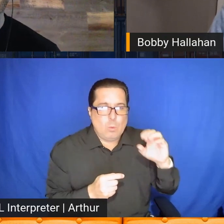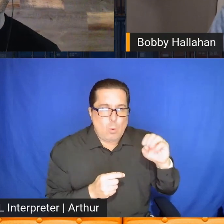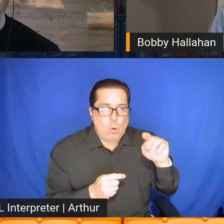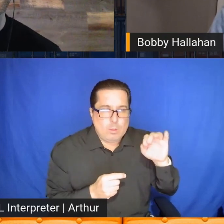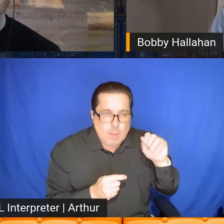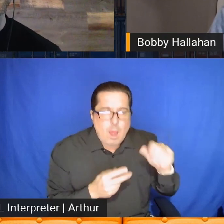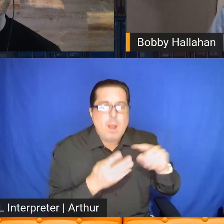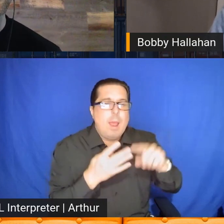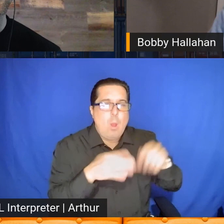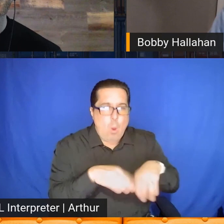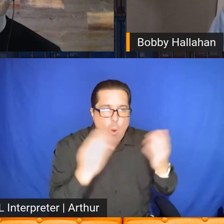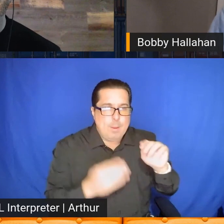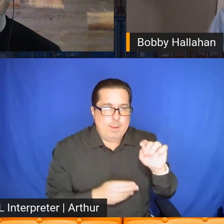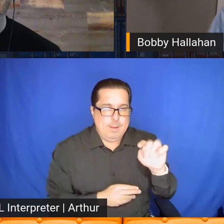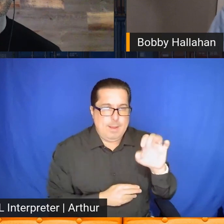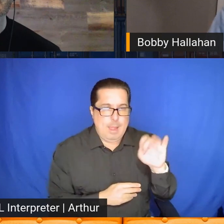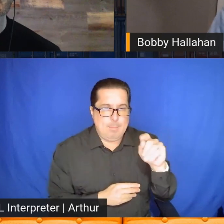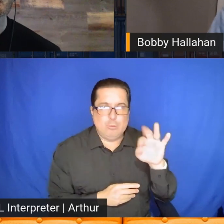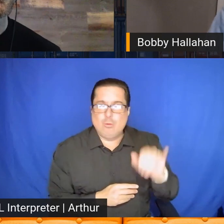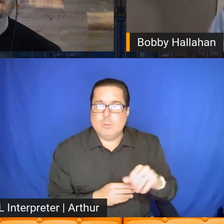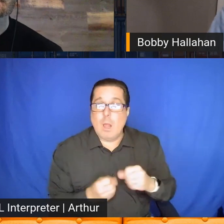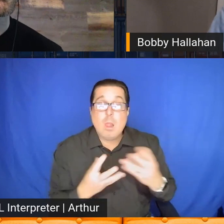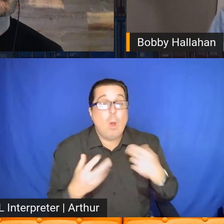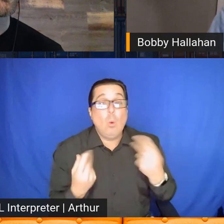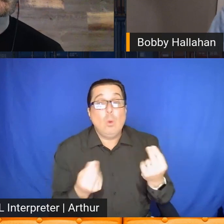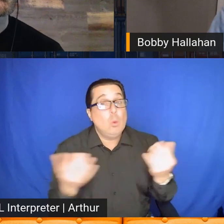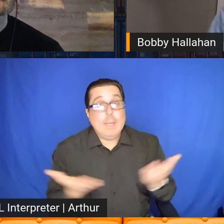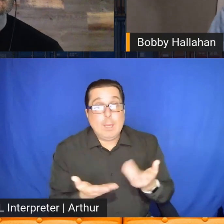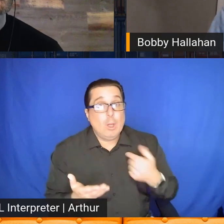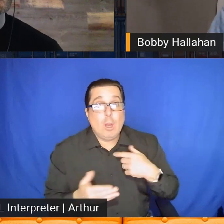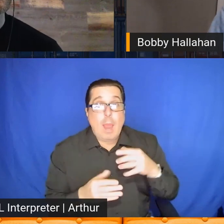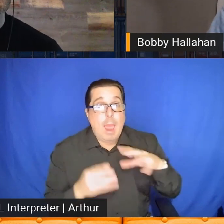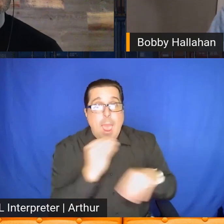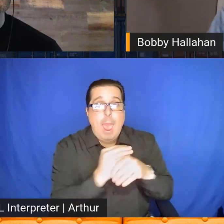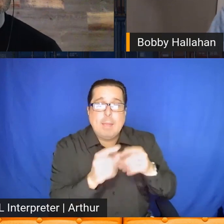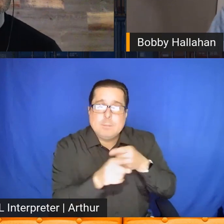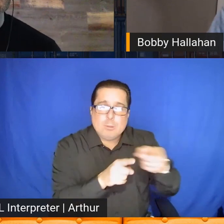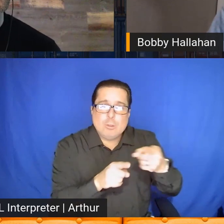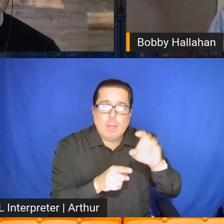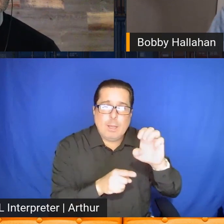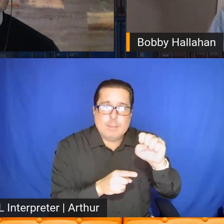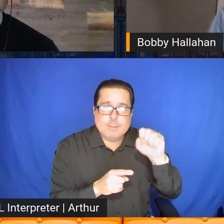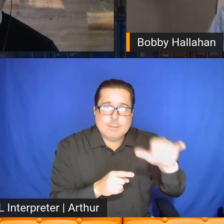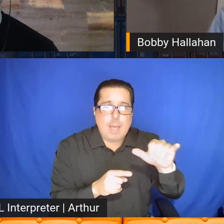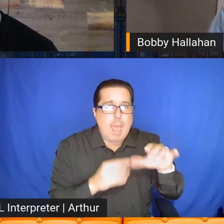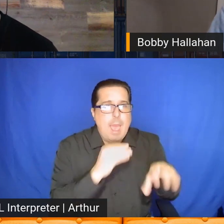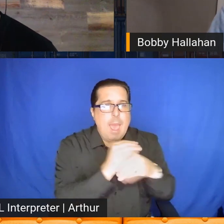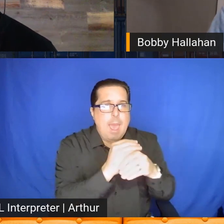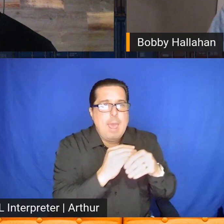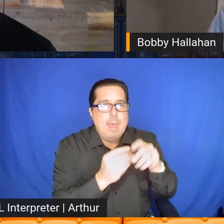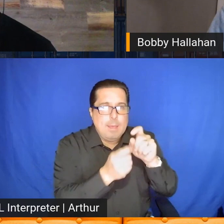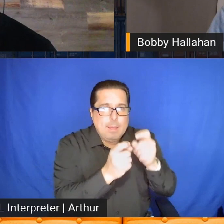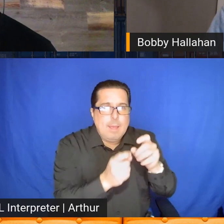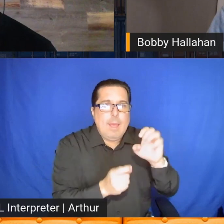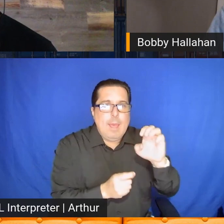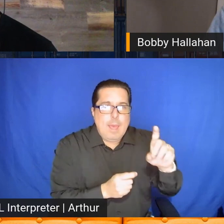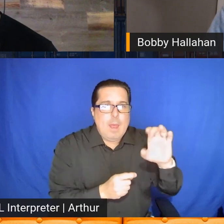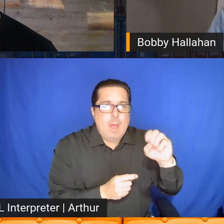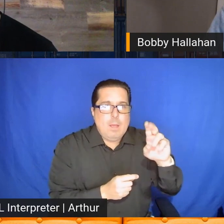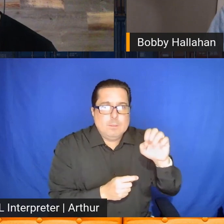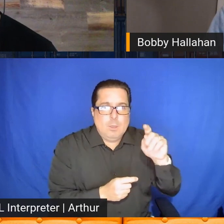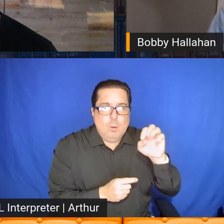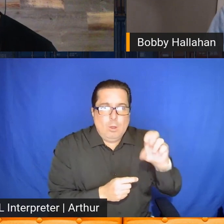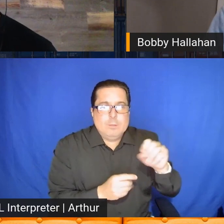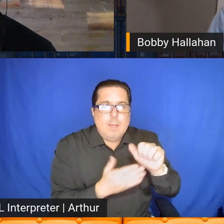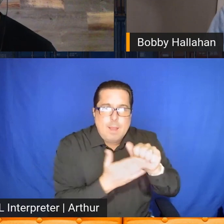OpenTelemetry. A lot of what we do here as a specialist SA is helping our end customers and our account teams with all